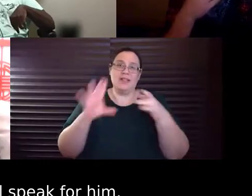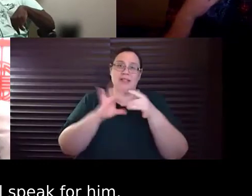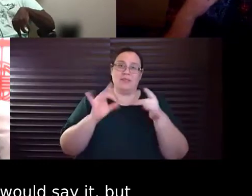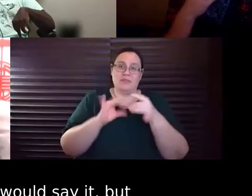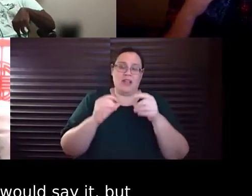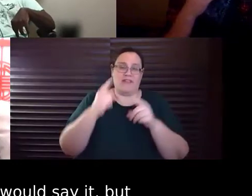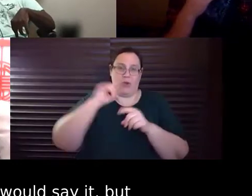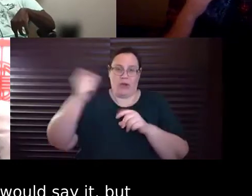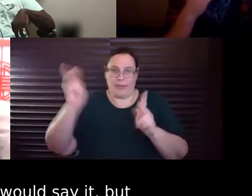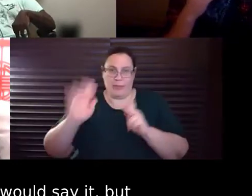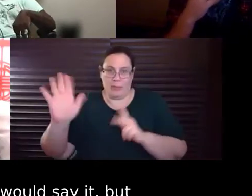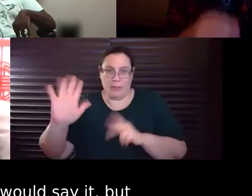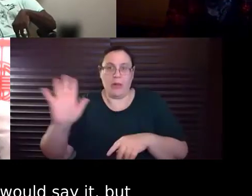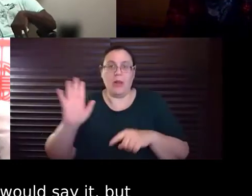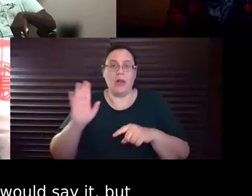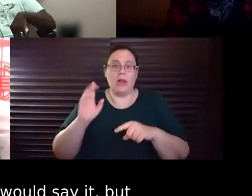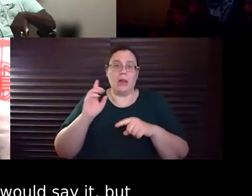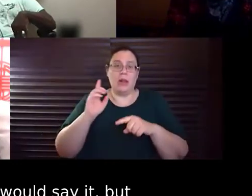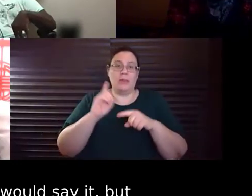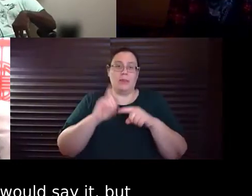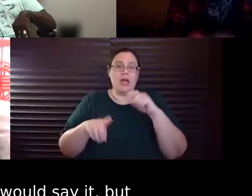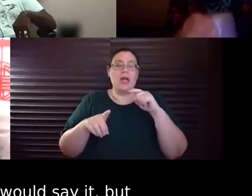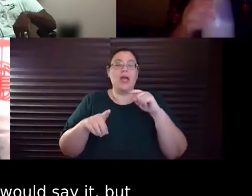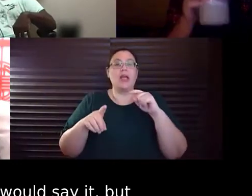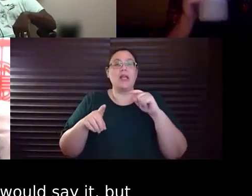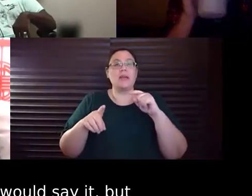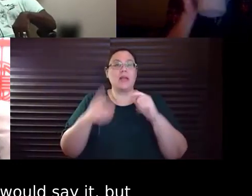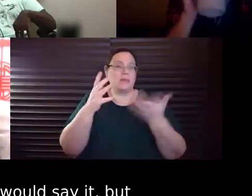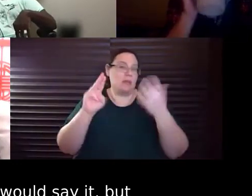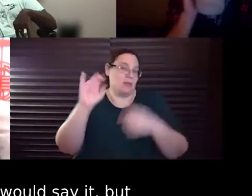were here tonight, I don't know if he would say it, but this is